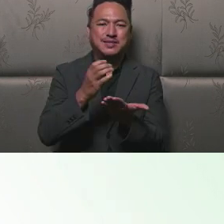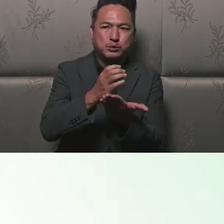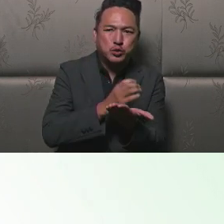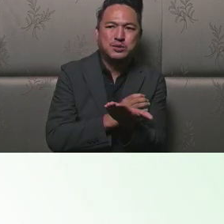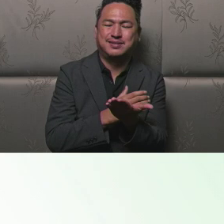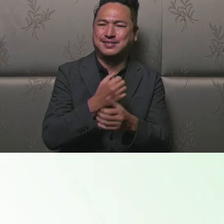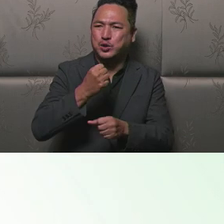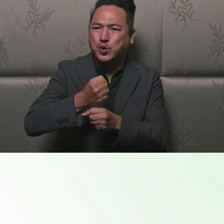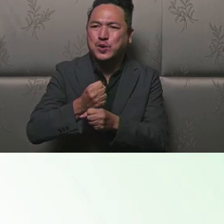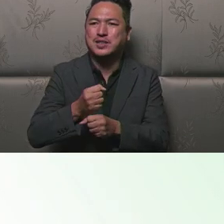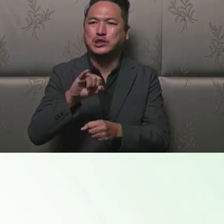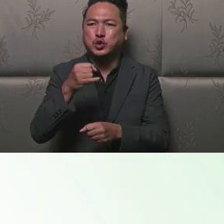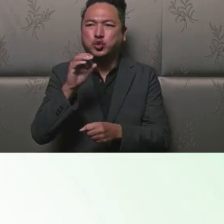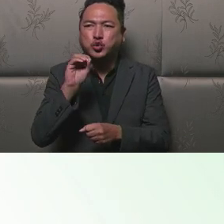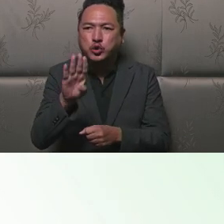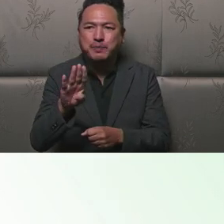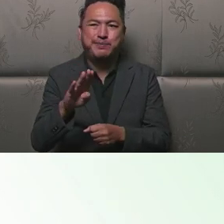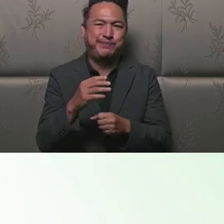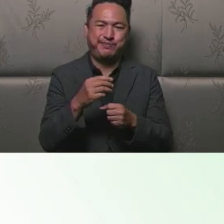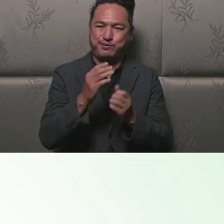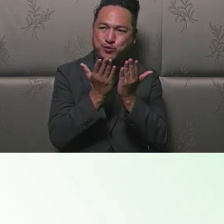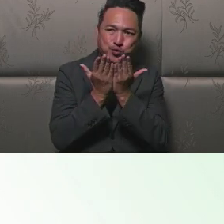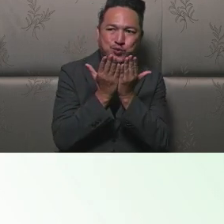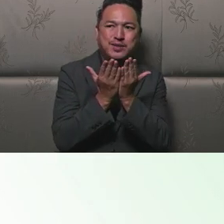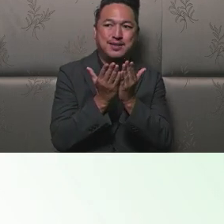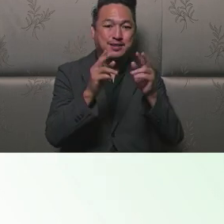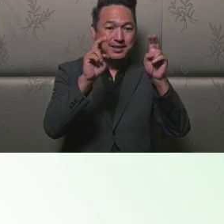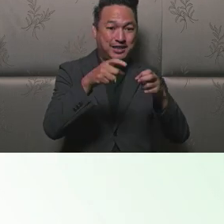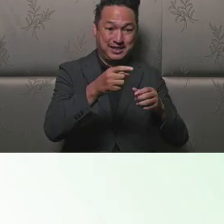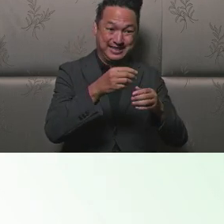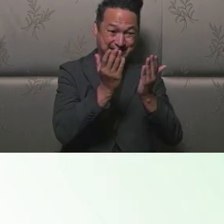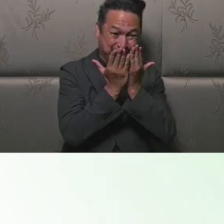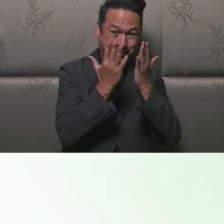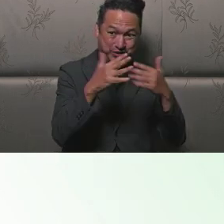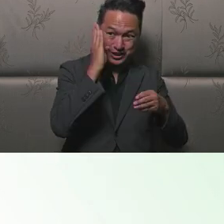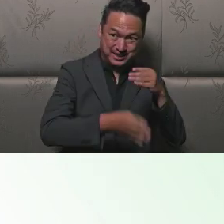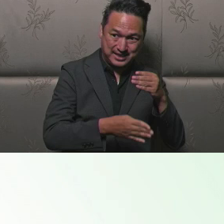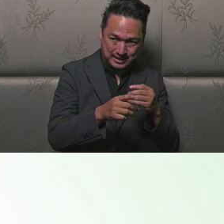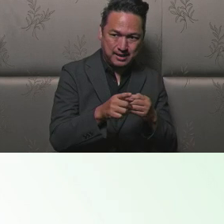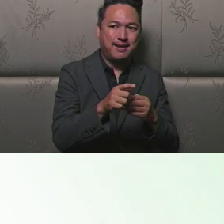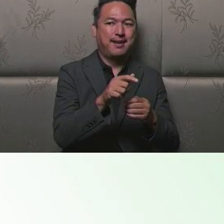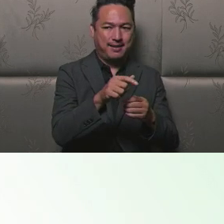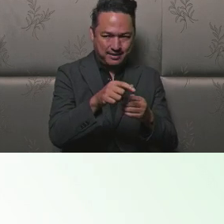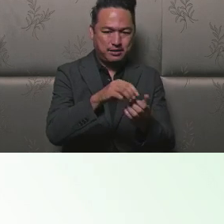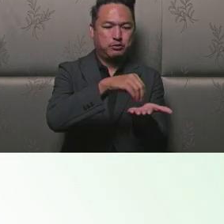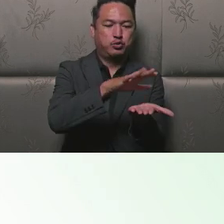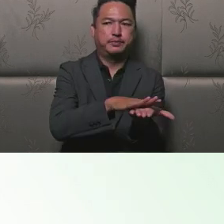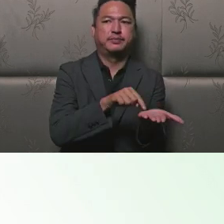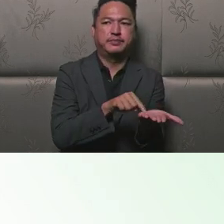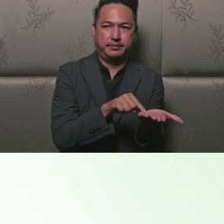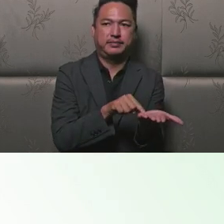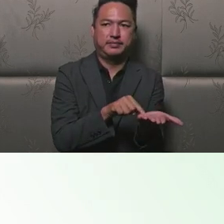well as among other things. And then these credits can then be combined to earn